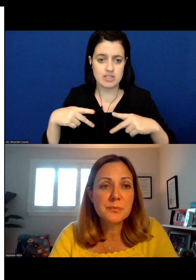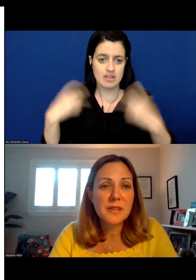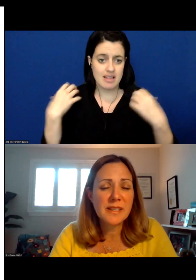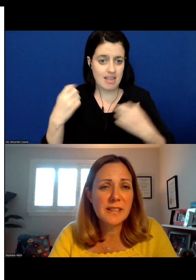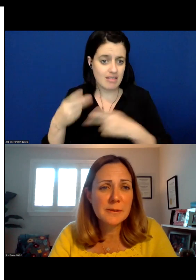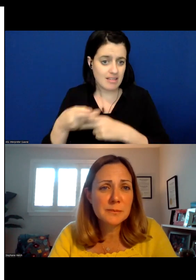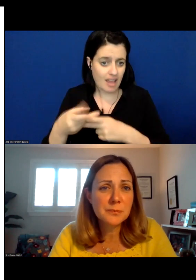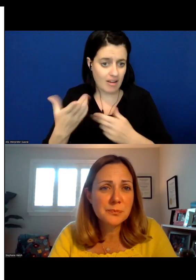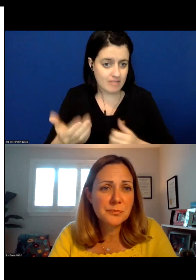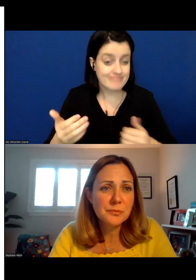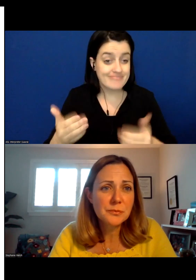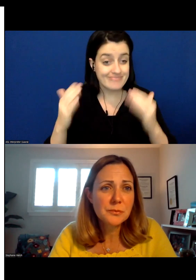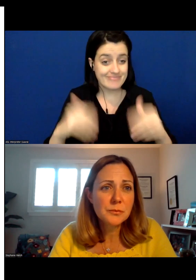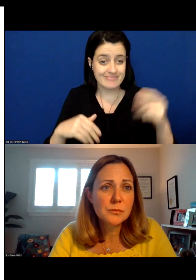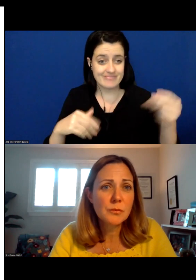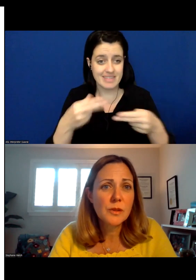healthcare. Next slide.